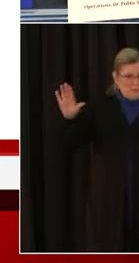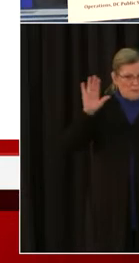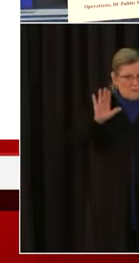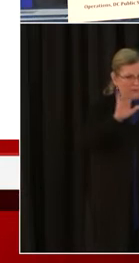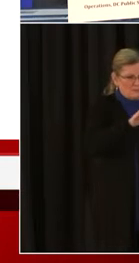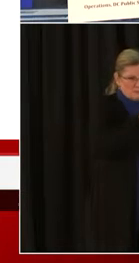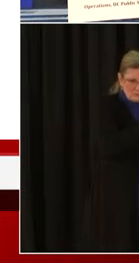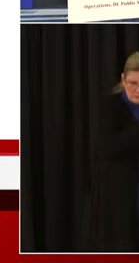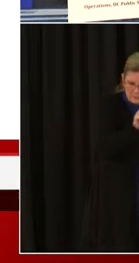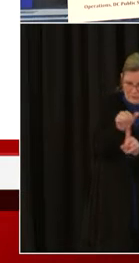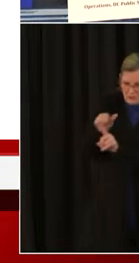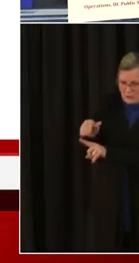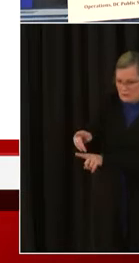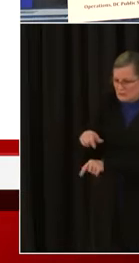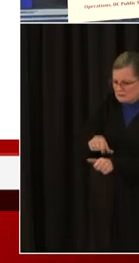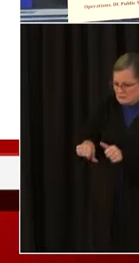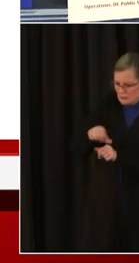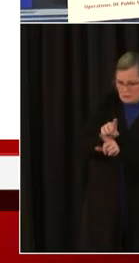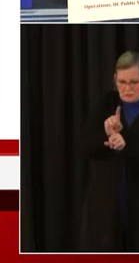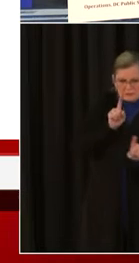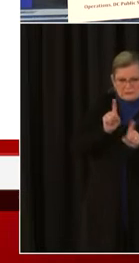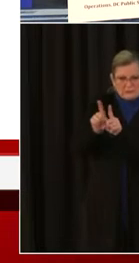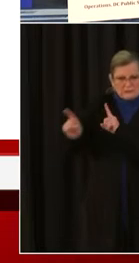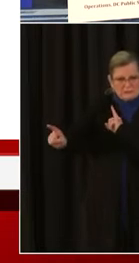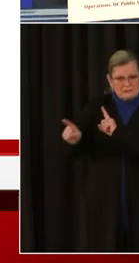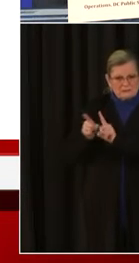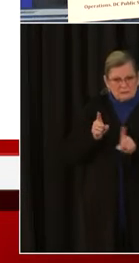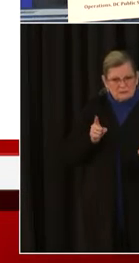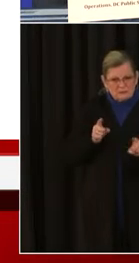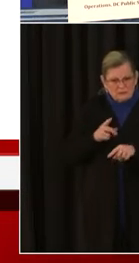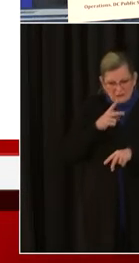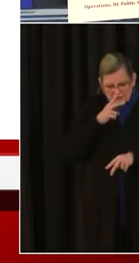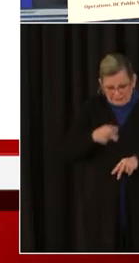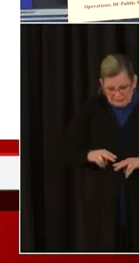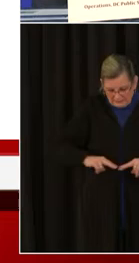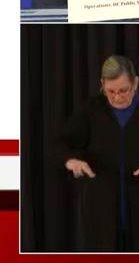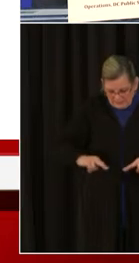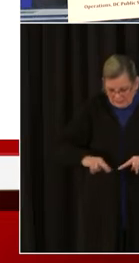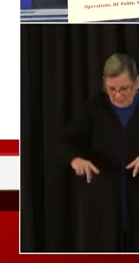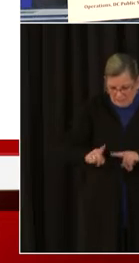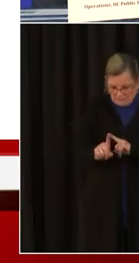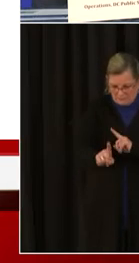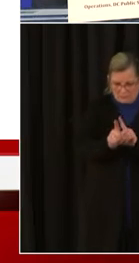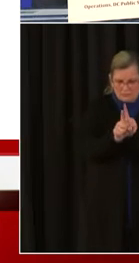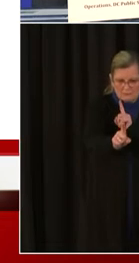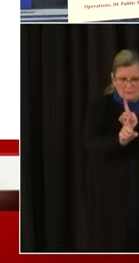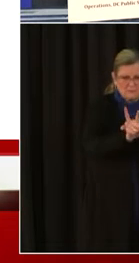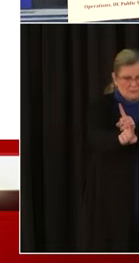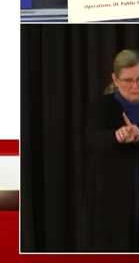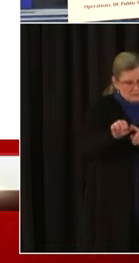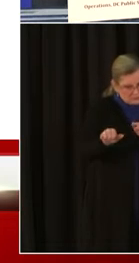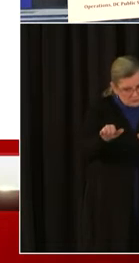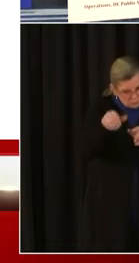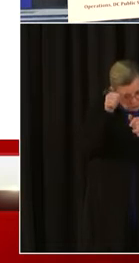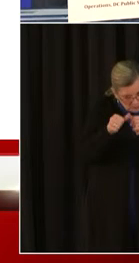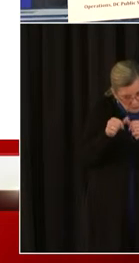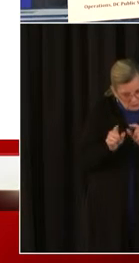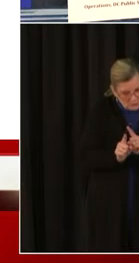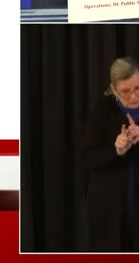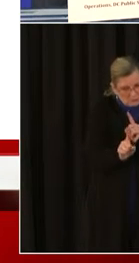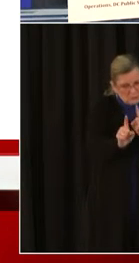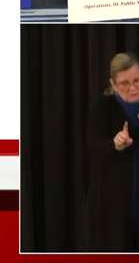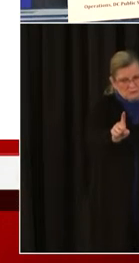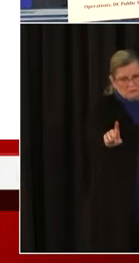of the importance of social distancing. You'll see tape on the floor and markers on the floor so that we're reminded of all the social distancing